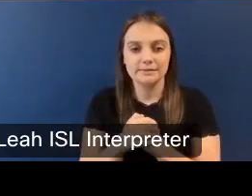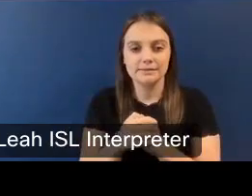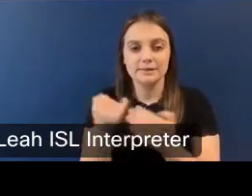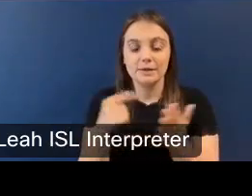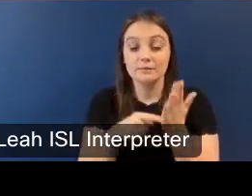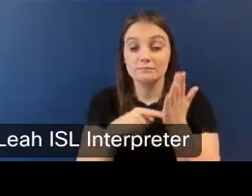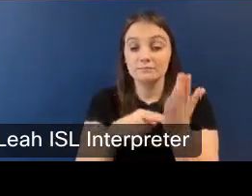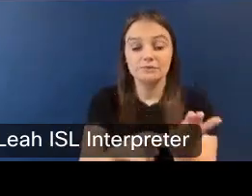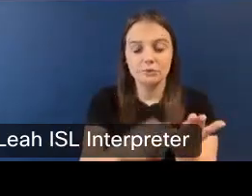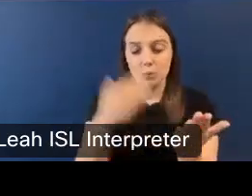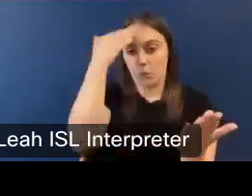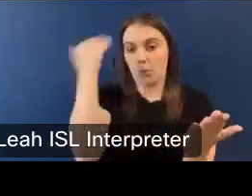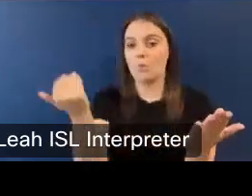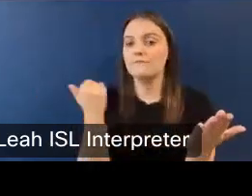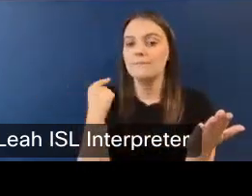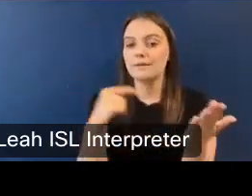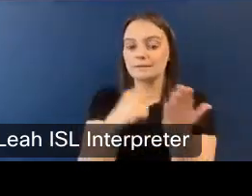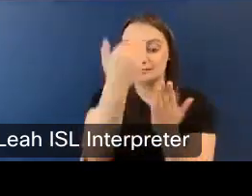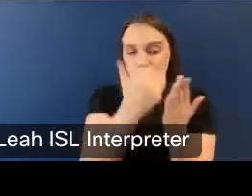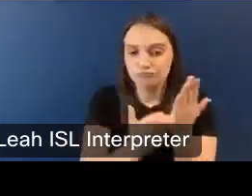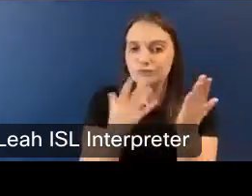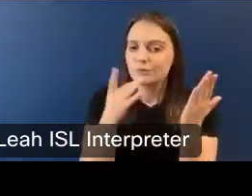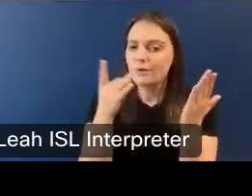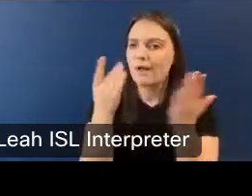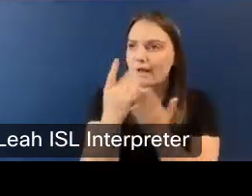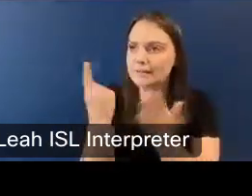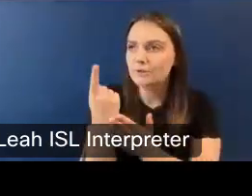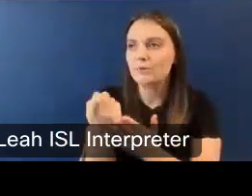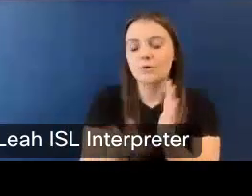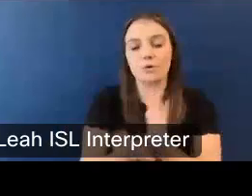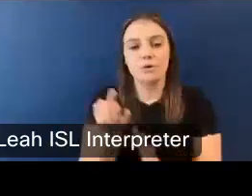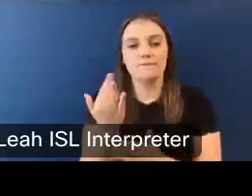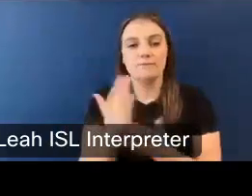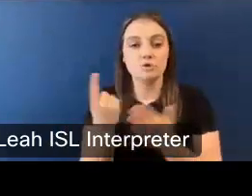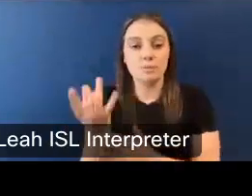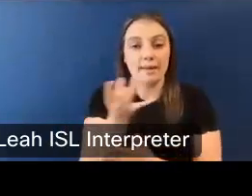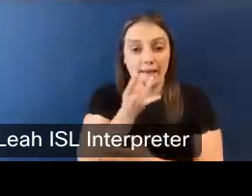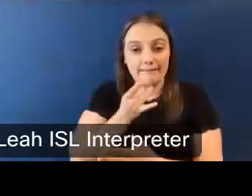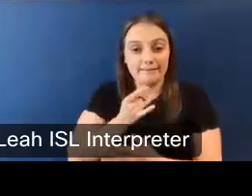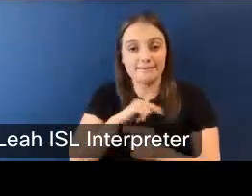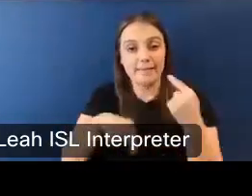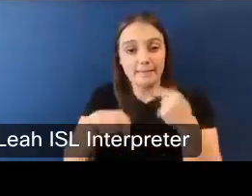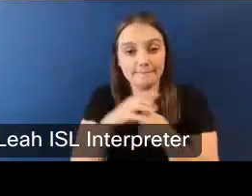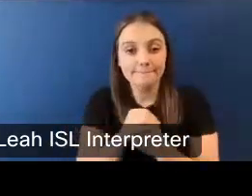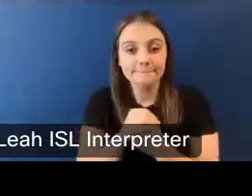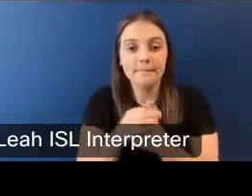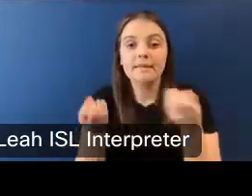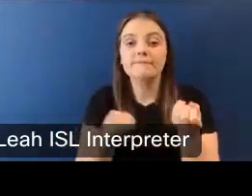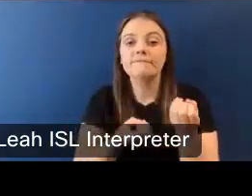of contact to ask someone or someone who asks them. And then also a feedback